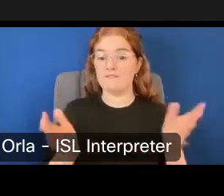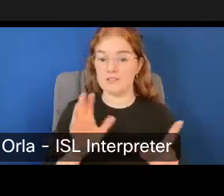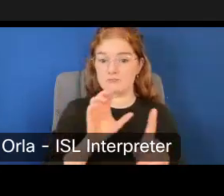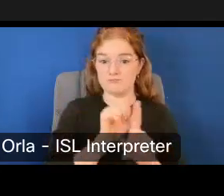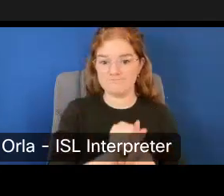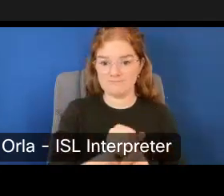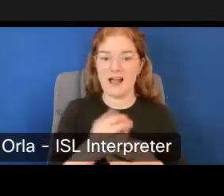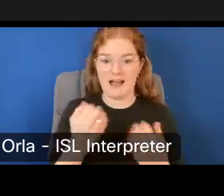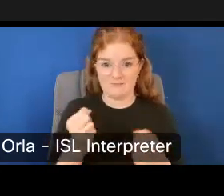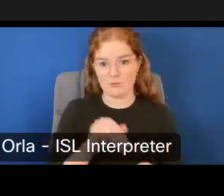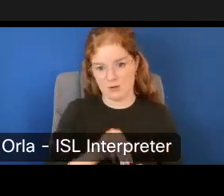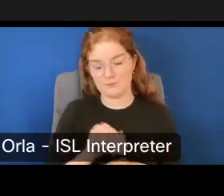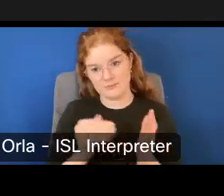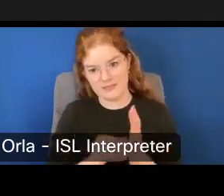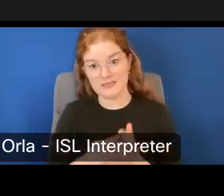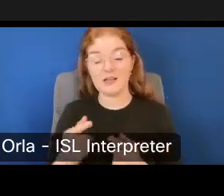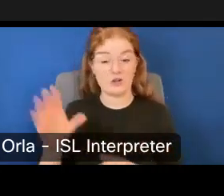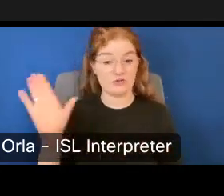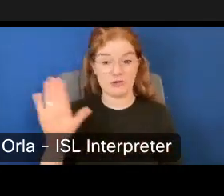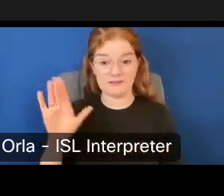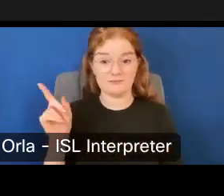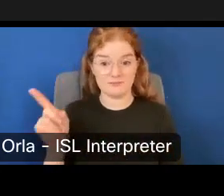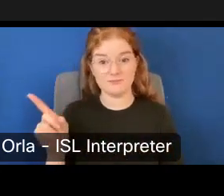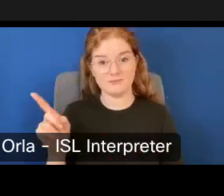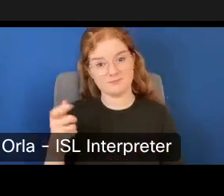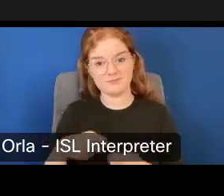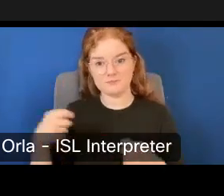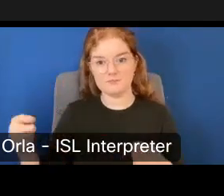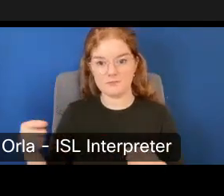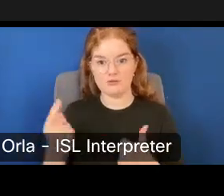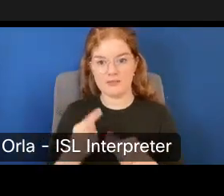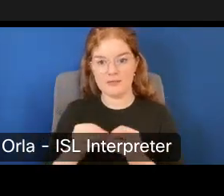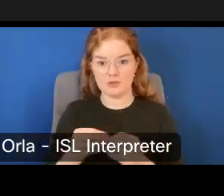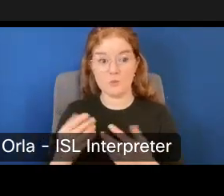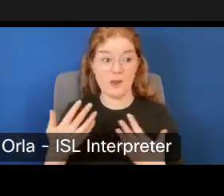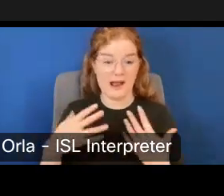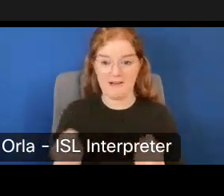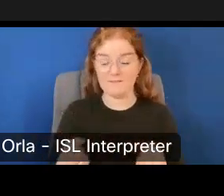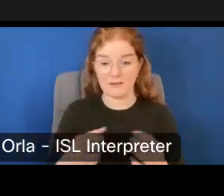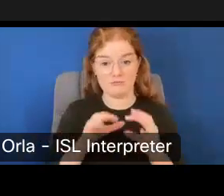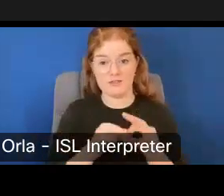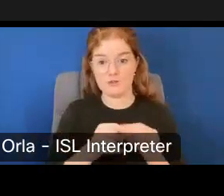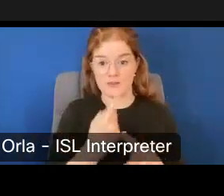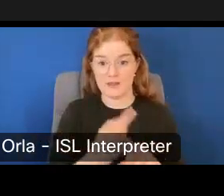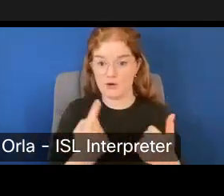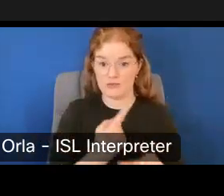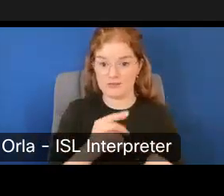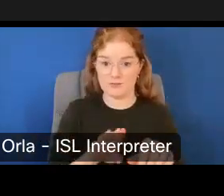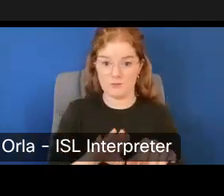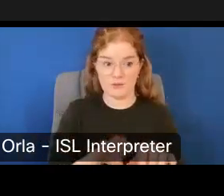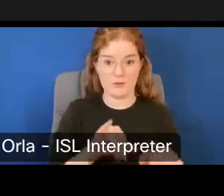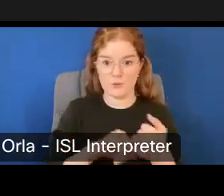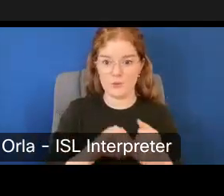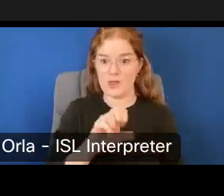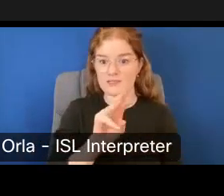we had an issue, and Lorraine has kind of outlined that we have an existing relationship with Spark, which has been fantastic.